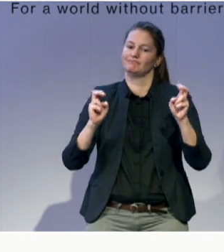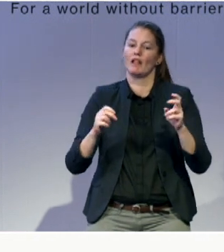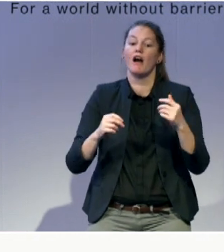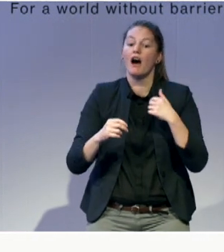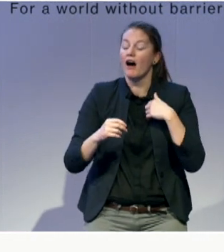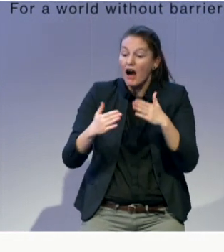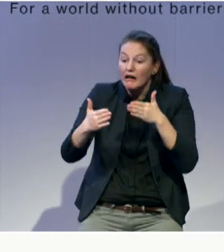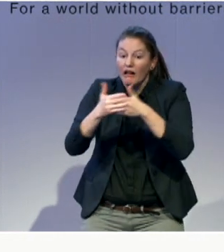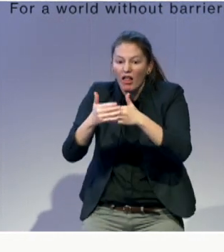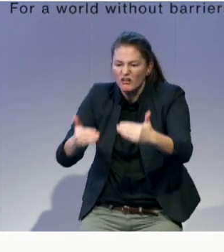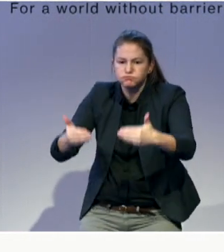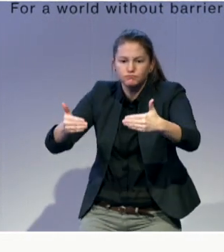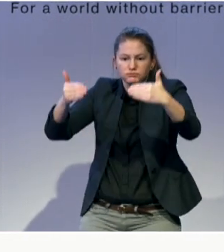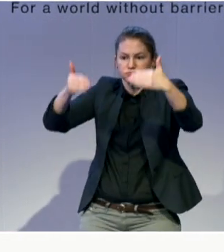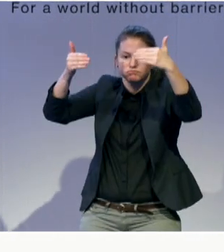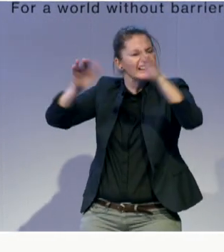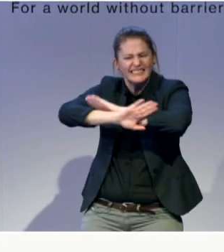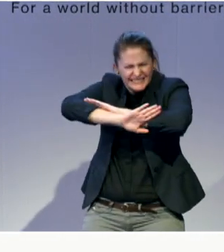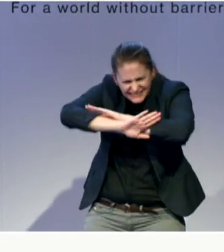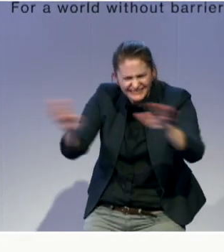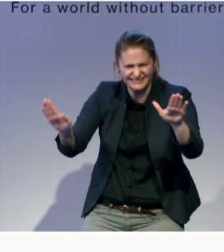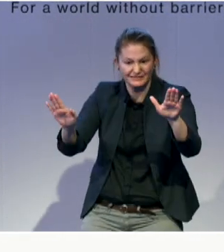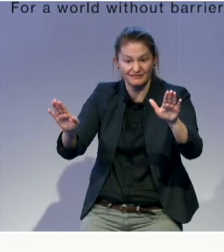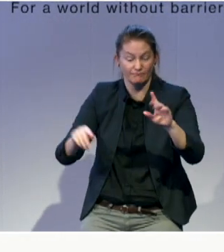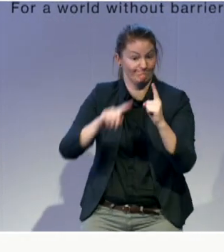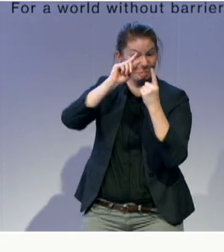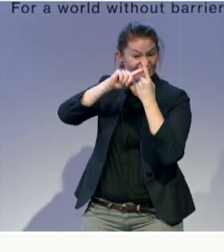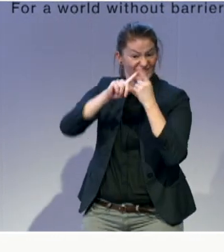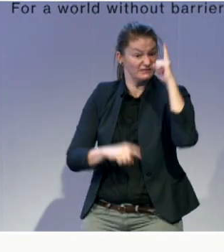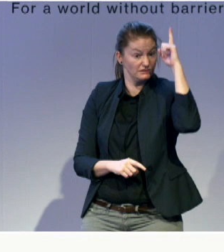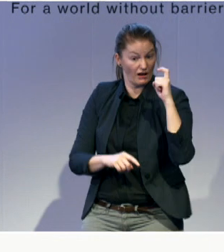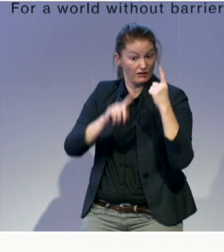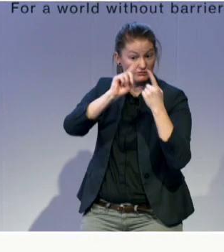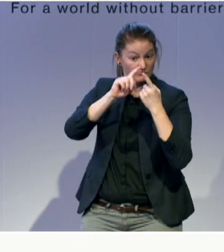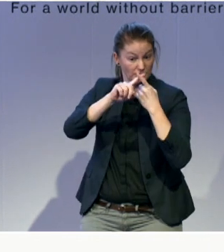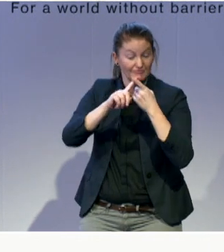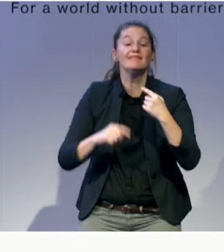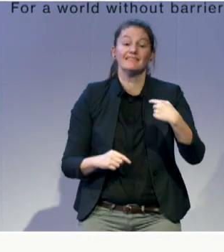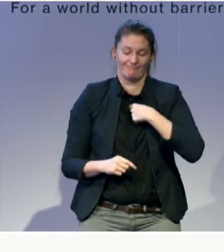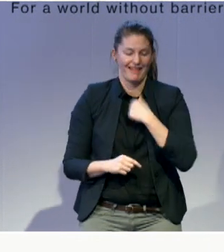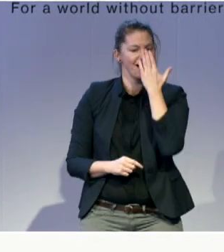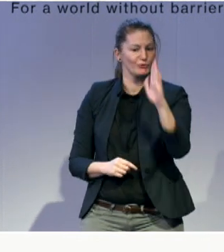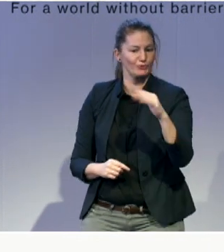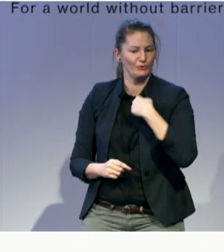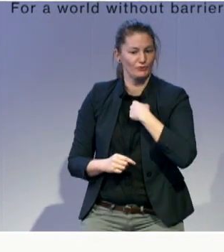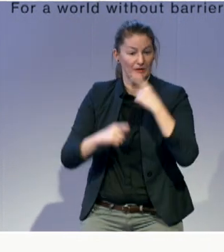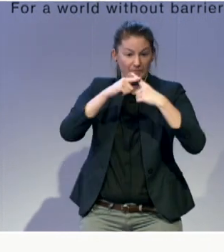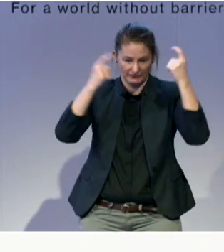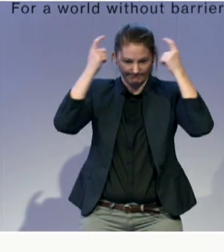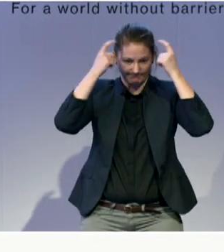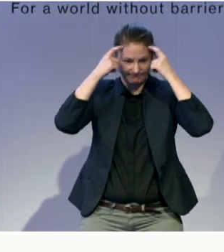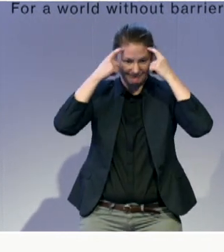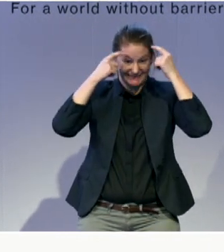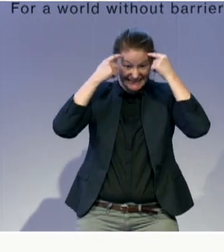barriers, but the attitudinal barriers embedded in individuals, societies,